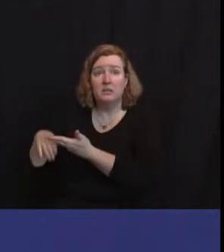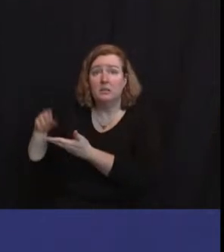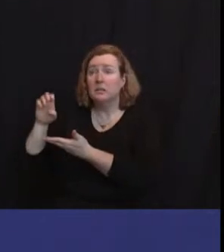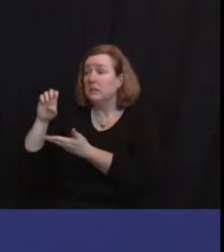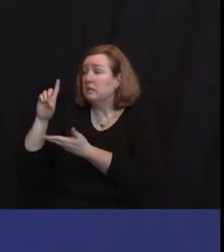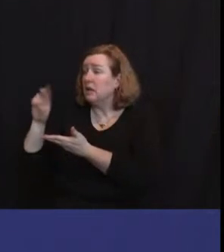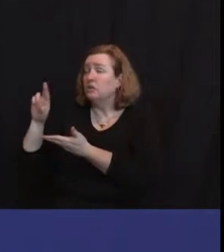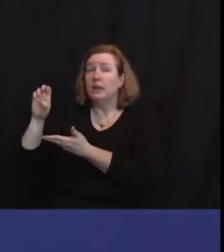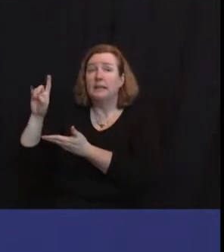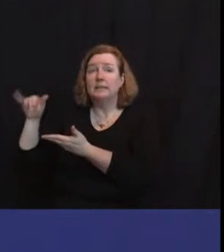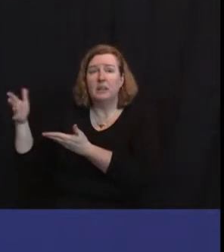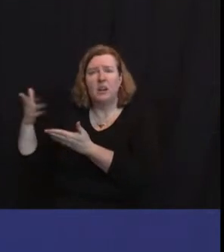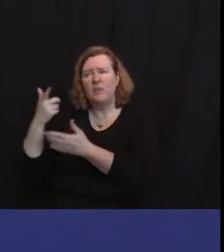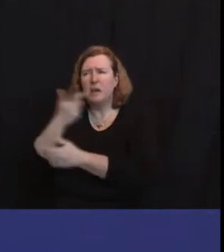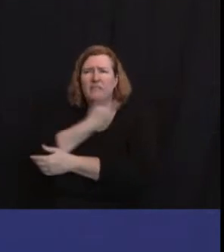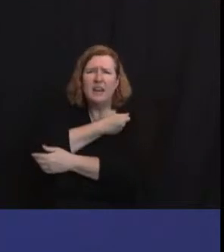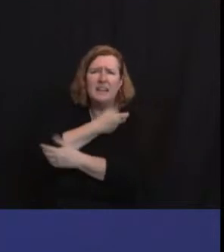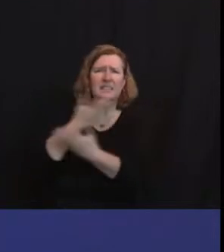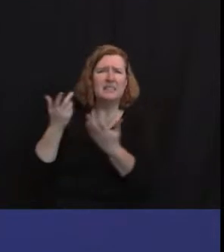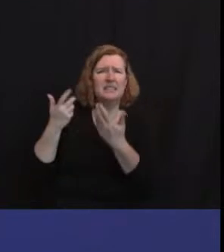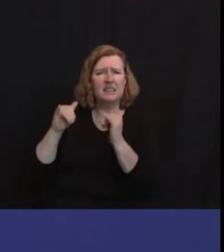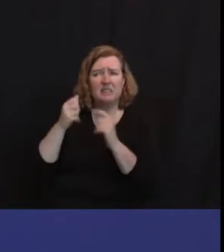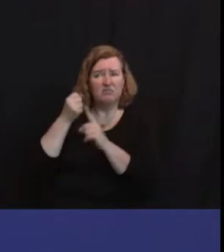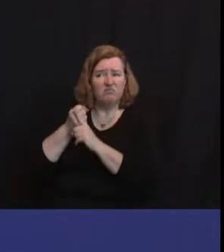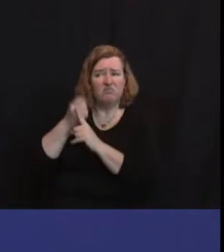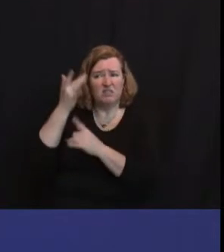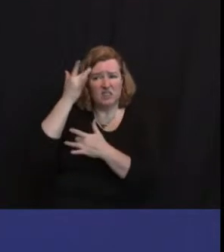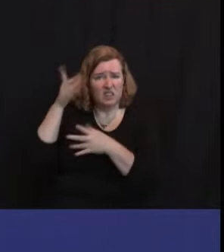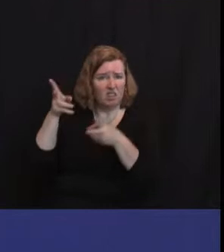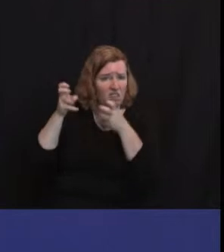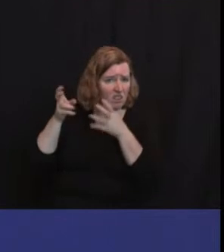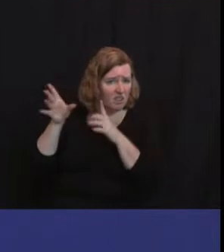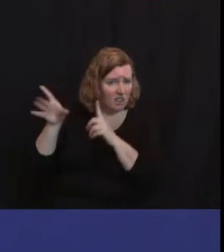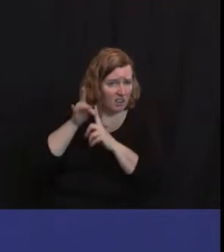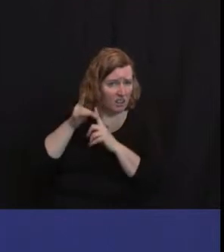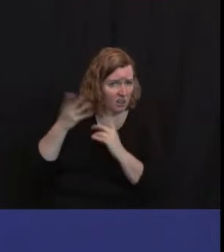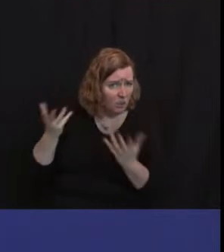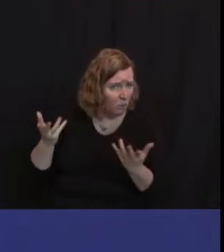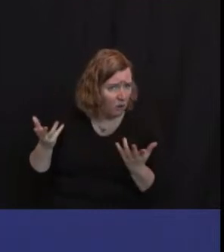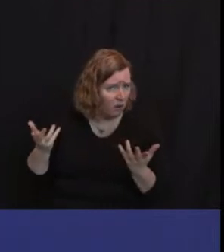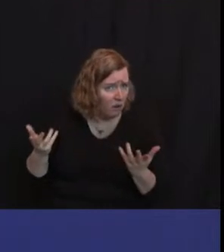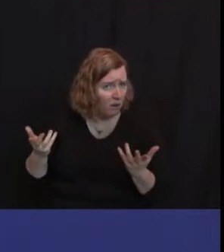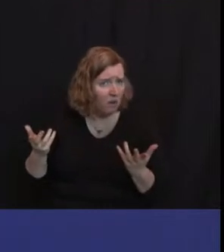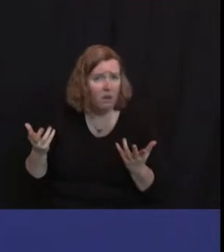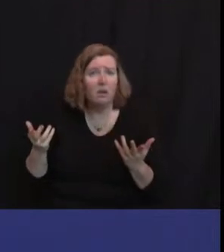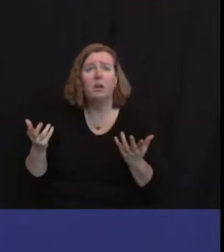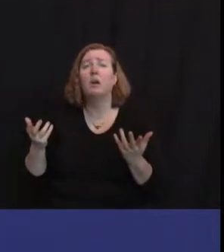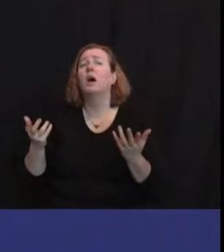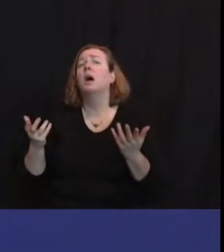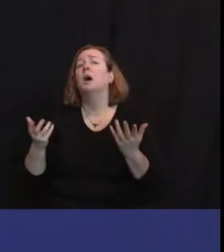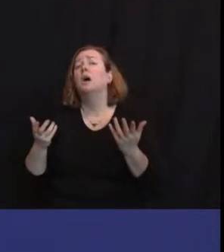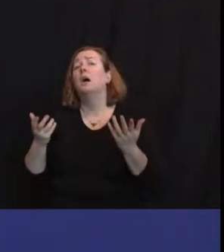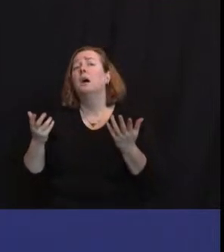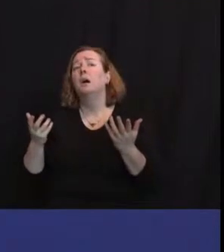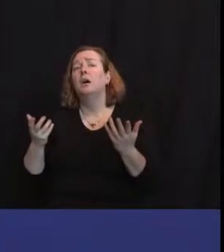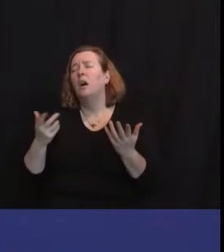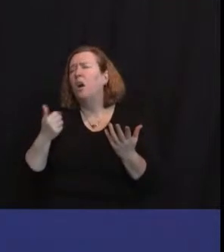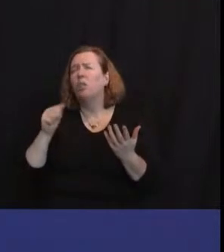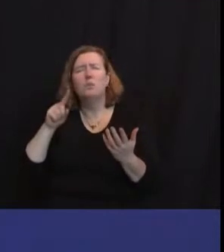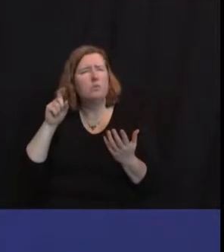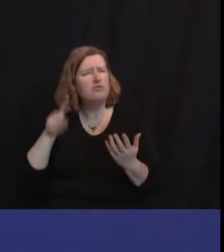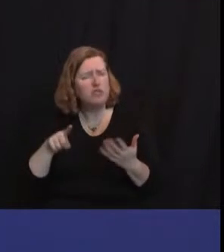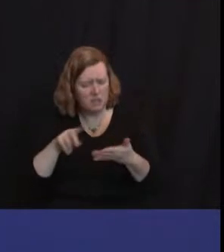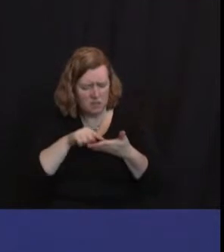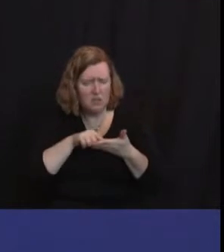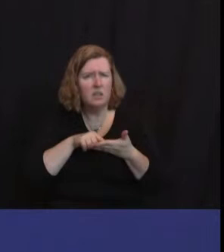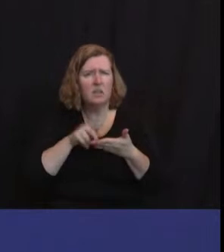sick again? And or is there any more color to the question, which I think is rightful,